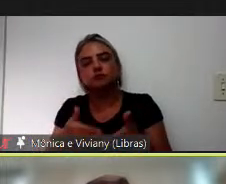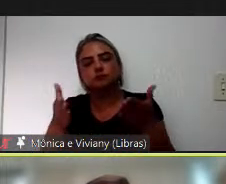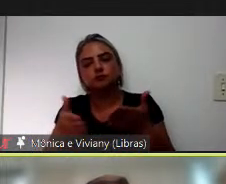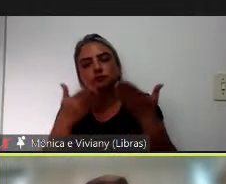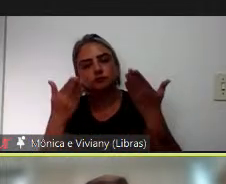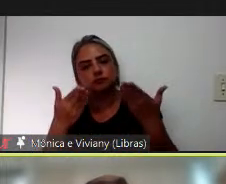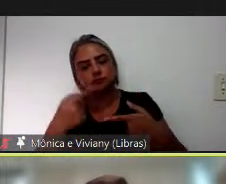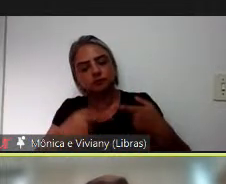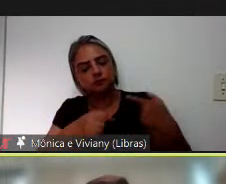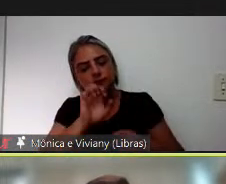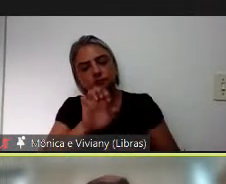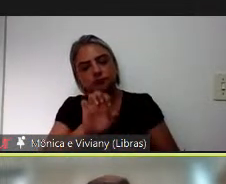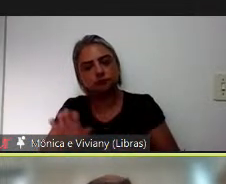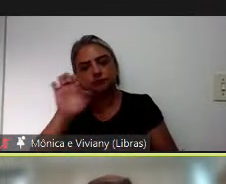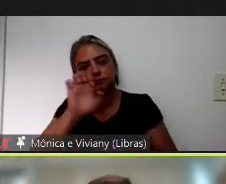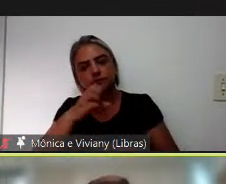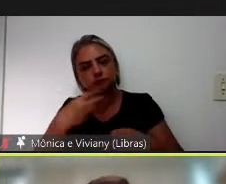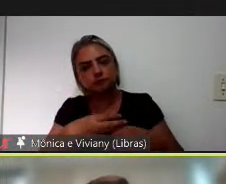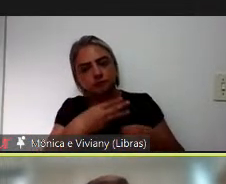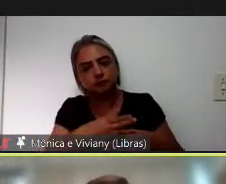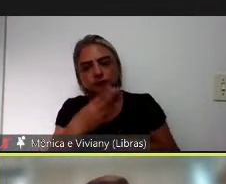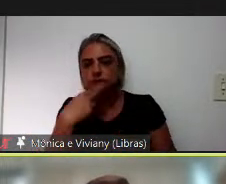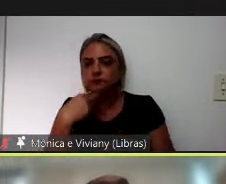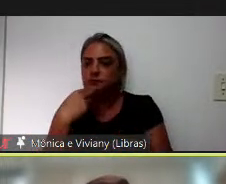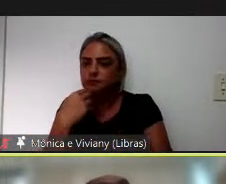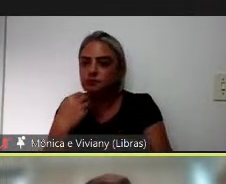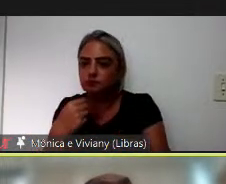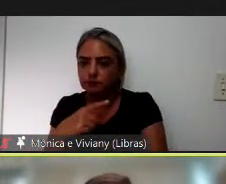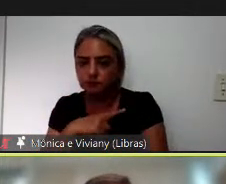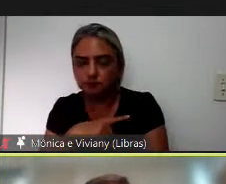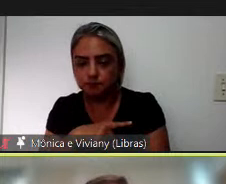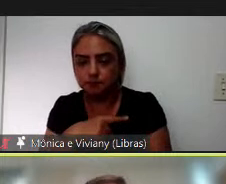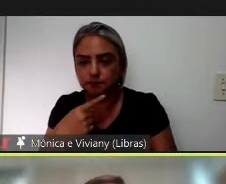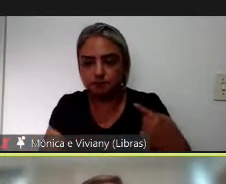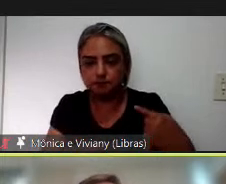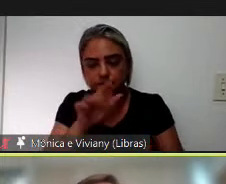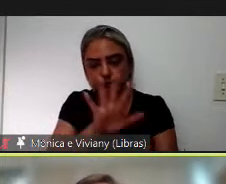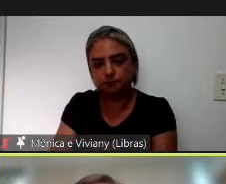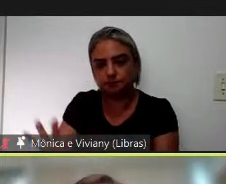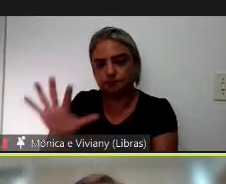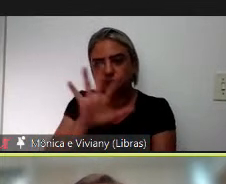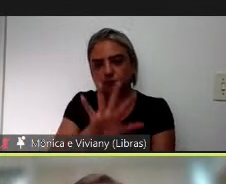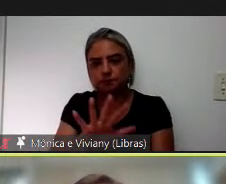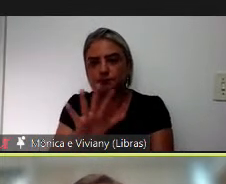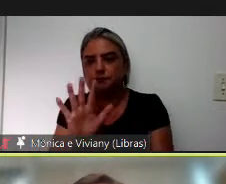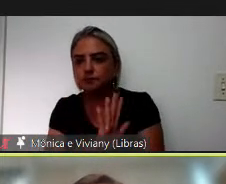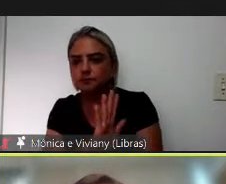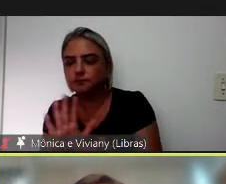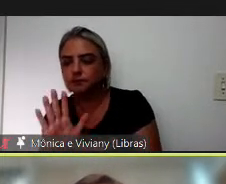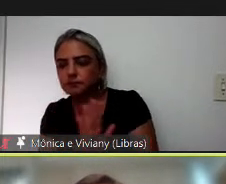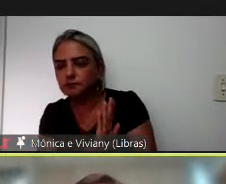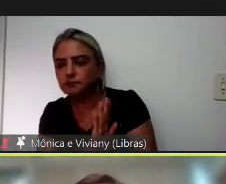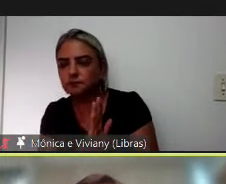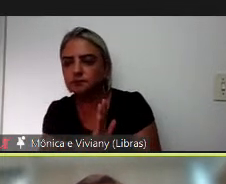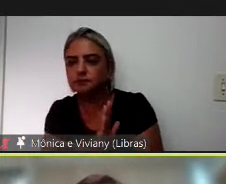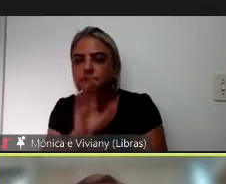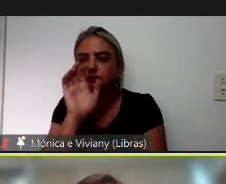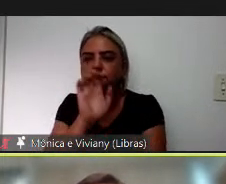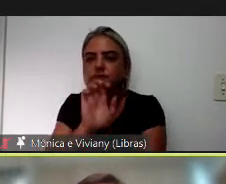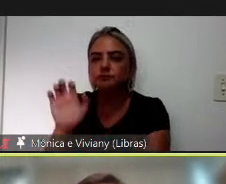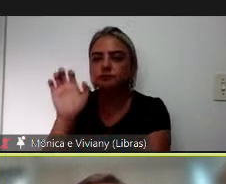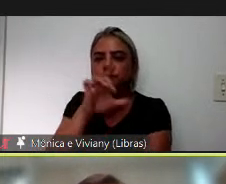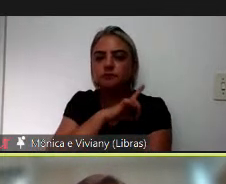We have to have resource for the policies of local nutrition actions.